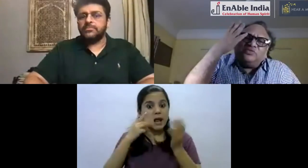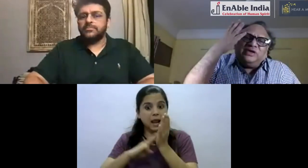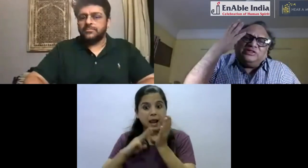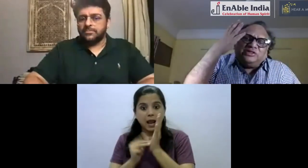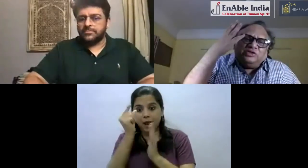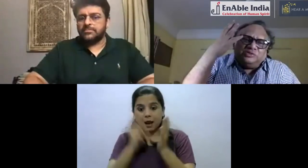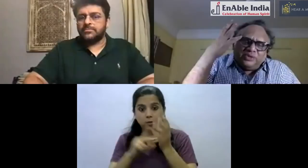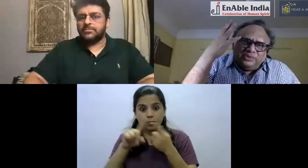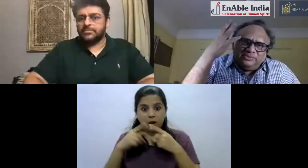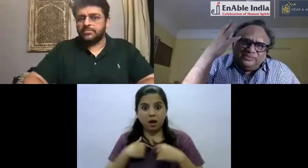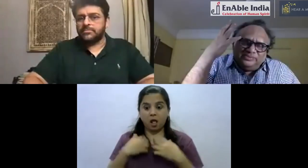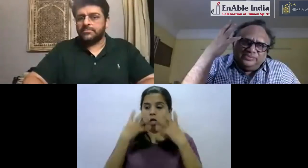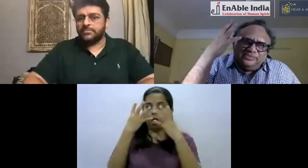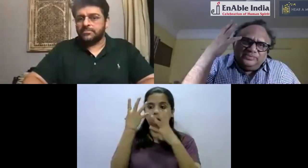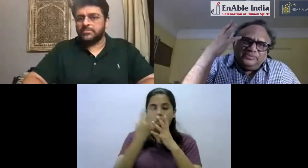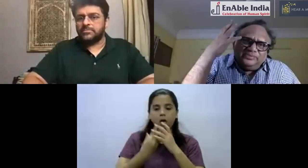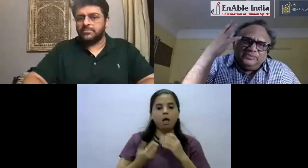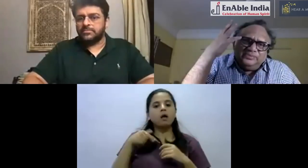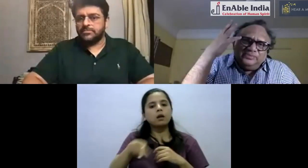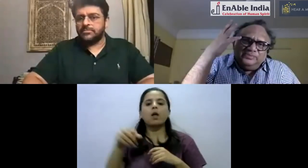this fungus causes problem.